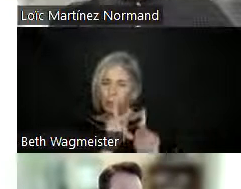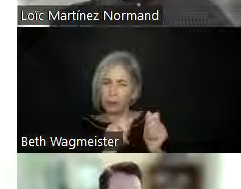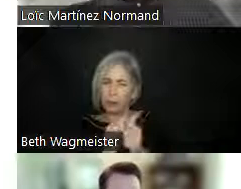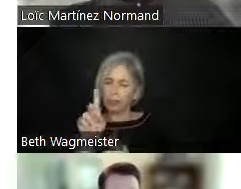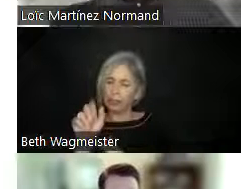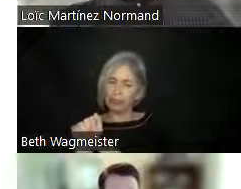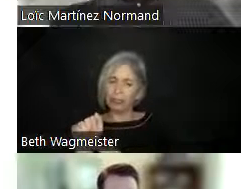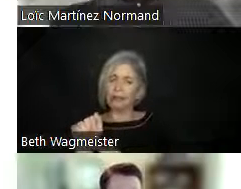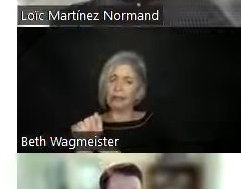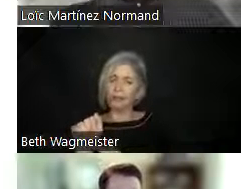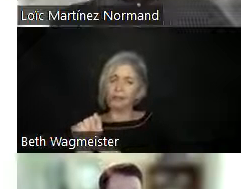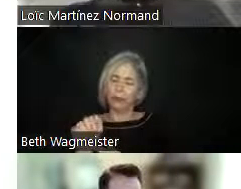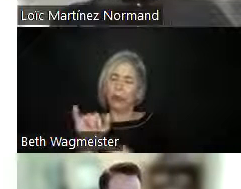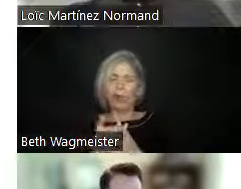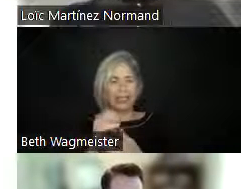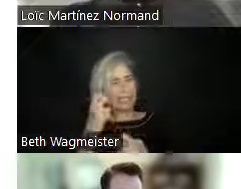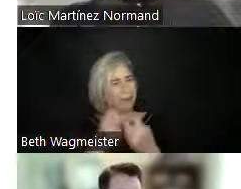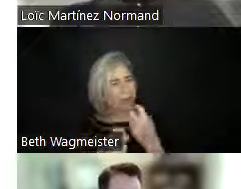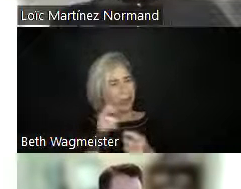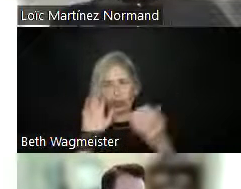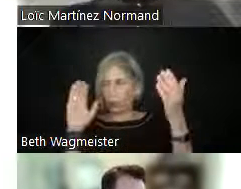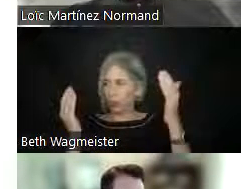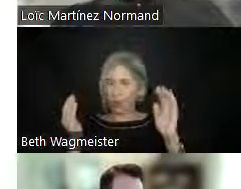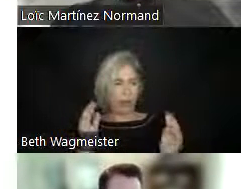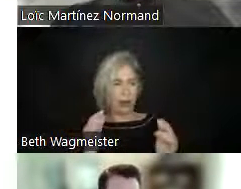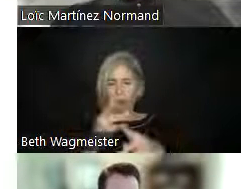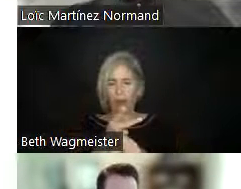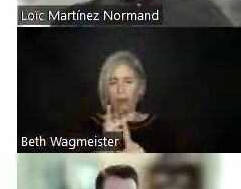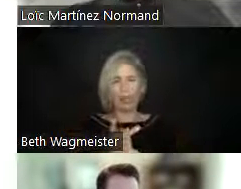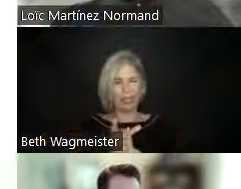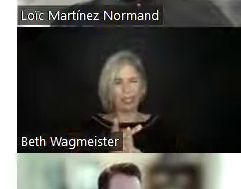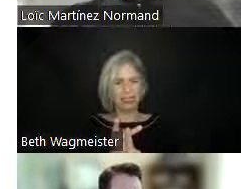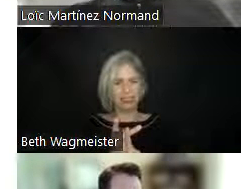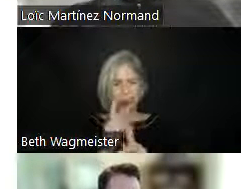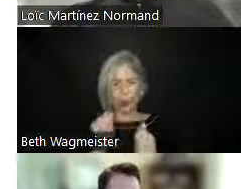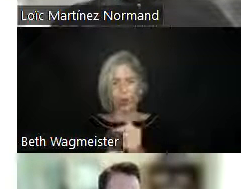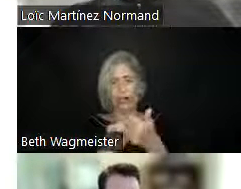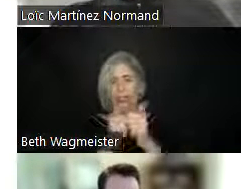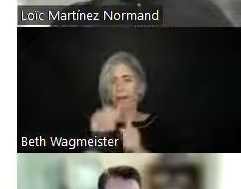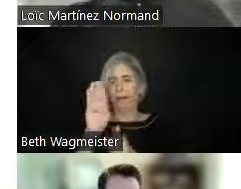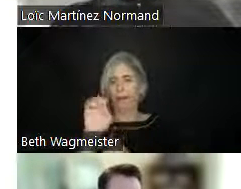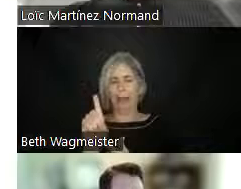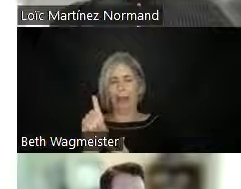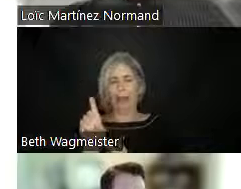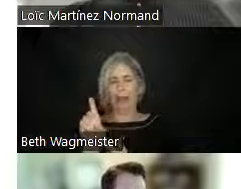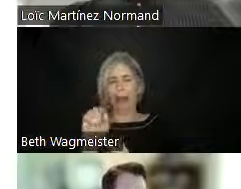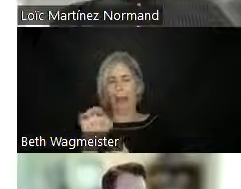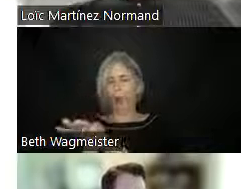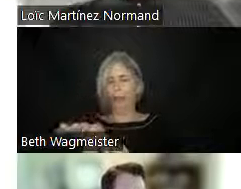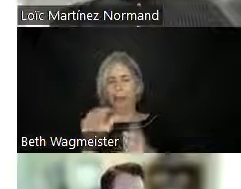disability. And that makes it difficult to compare one product to another in a competitive bid or competitive selection.